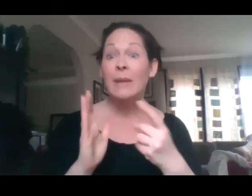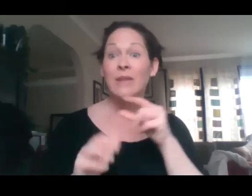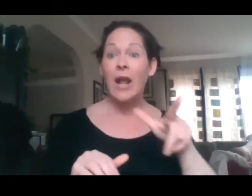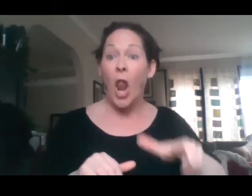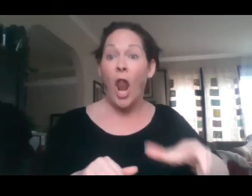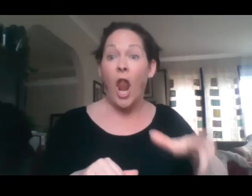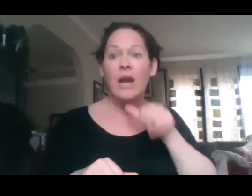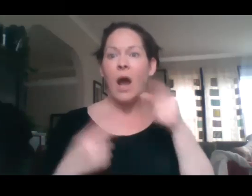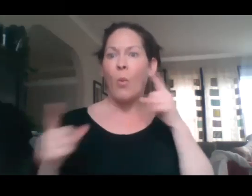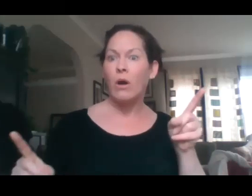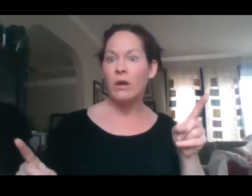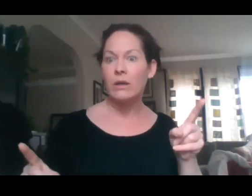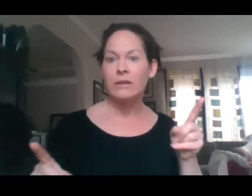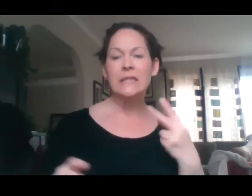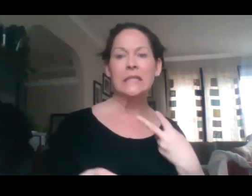right.